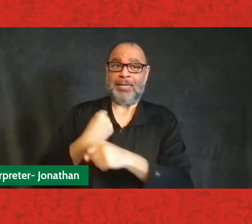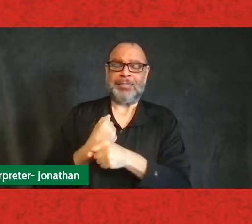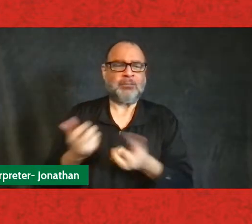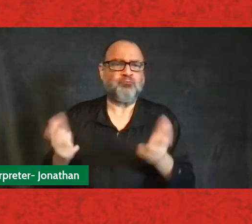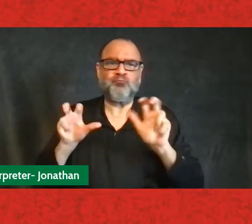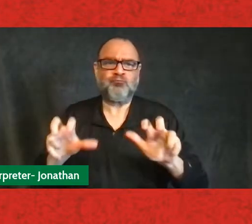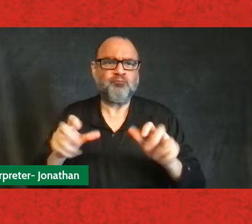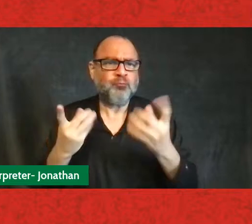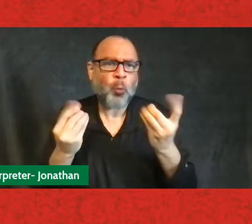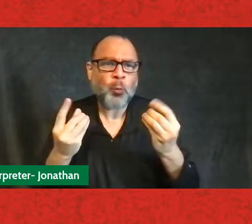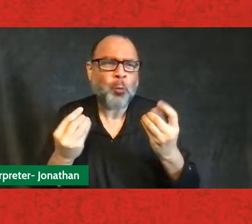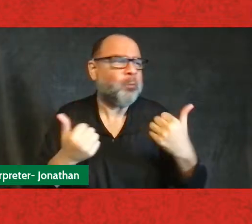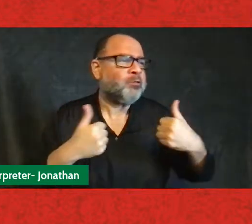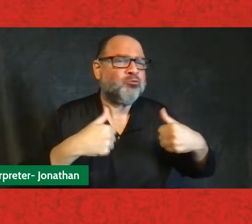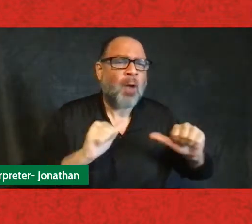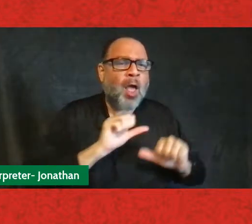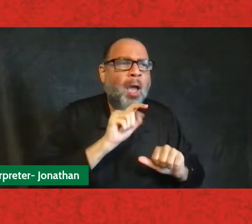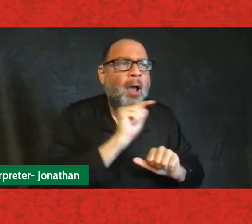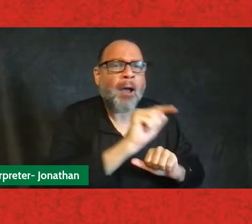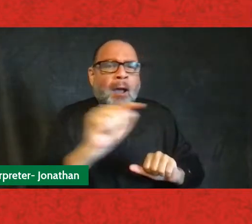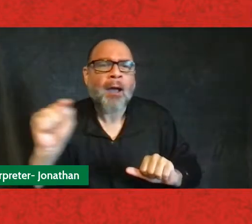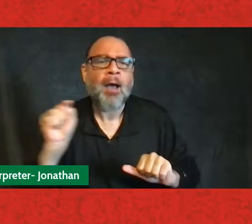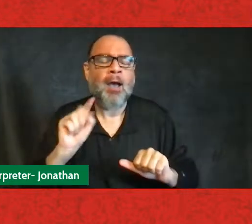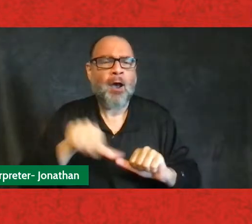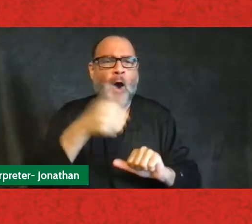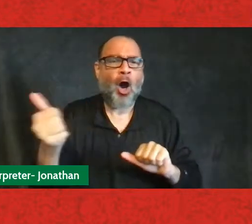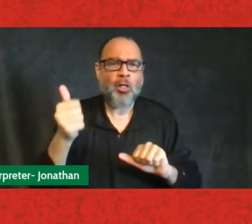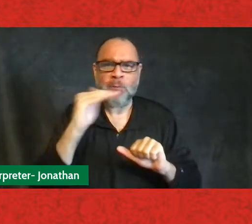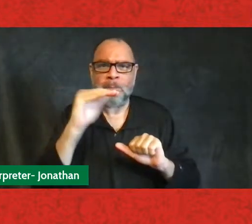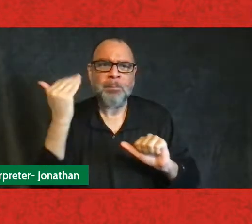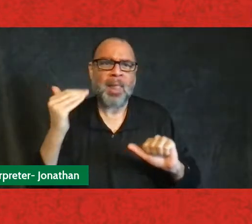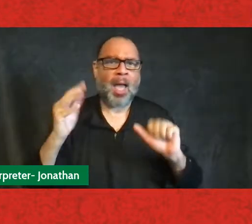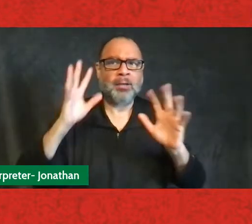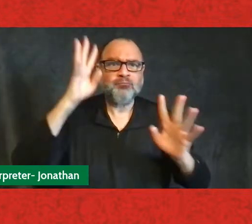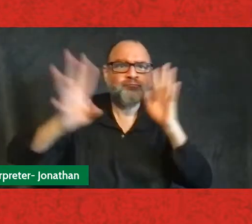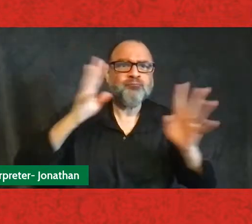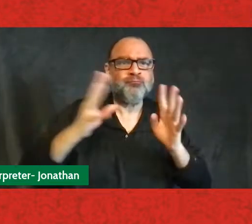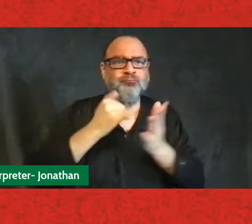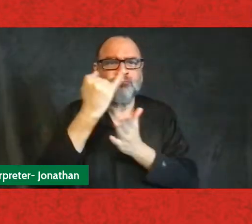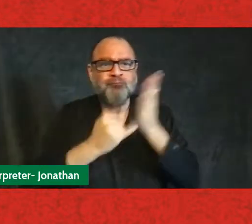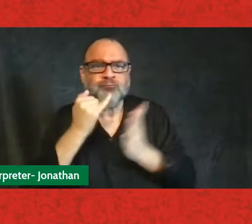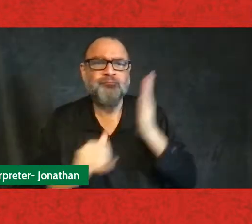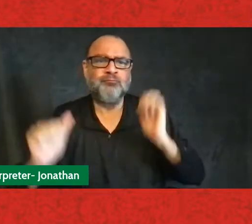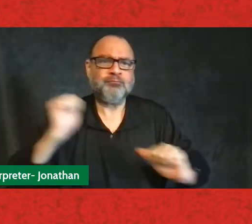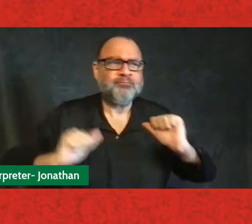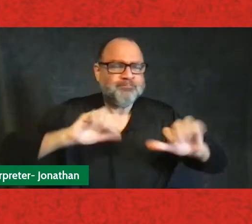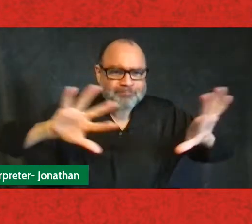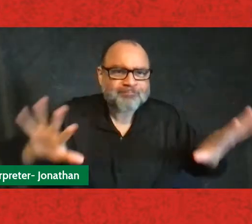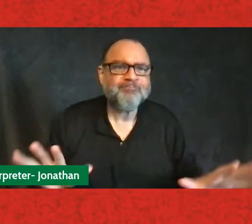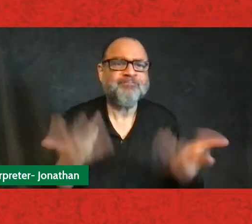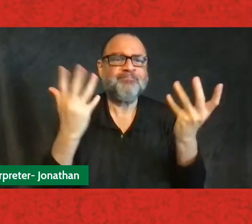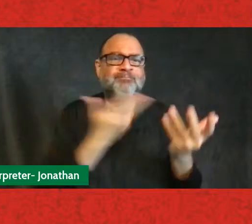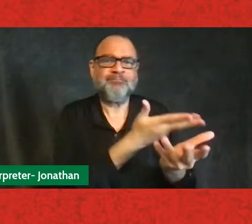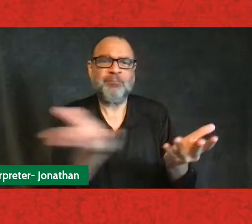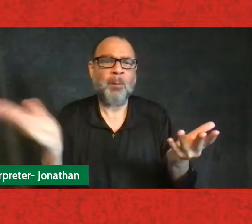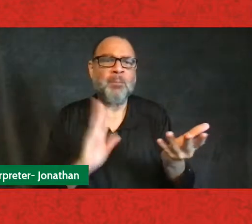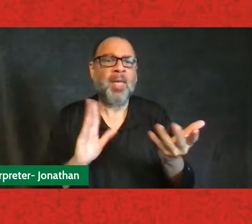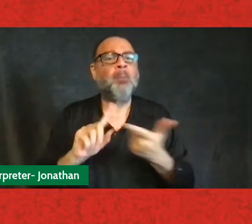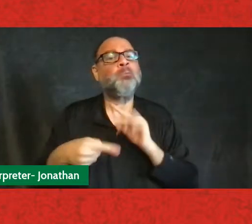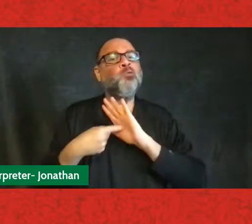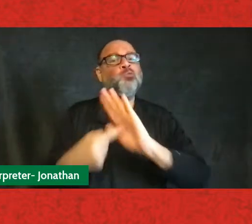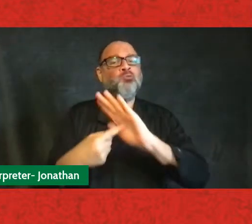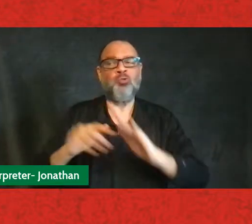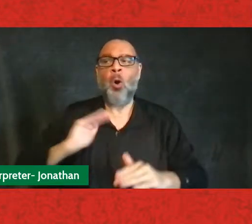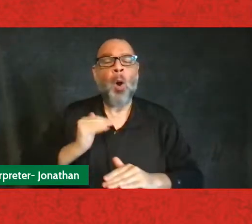uplifting other Black creatives and providing education on the contributions of Black artists through the history of the United